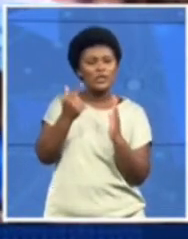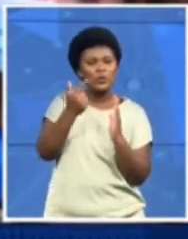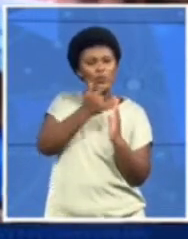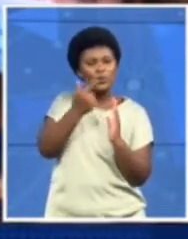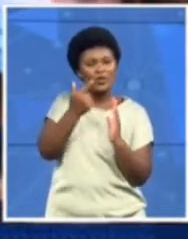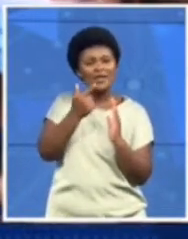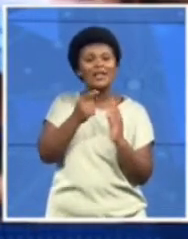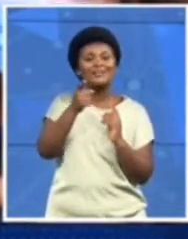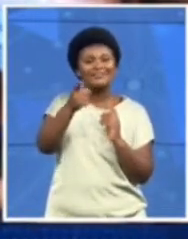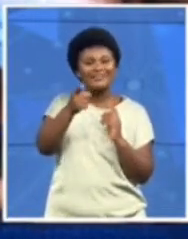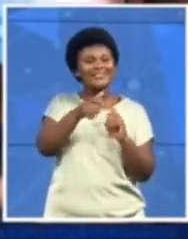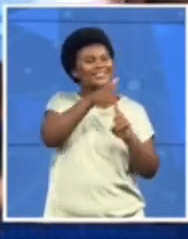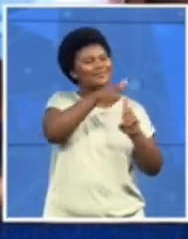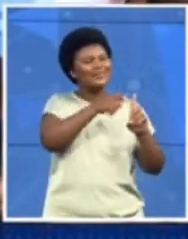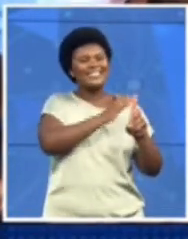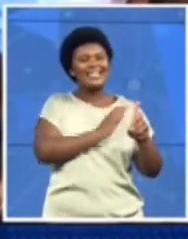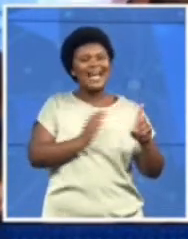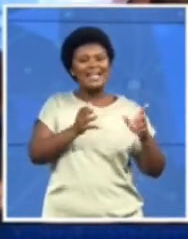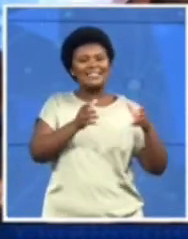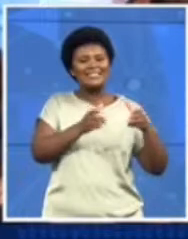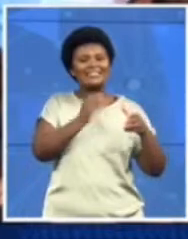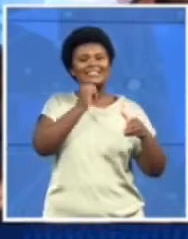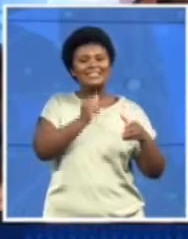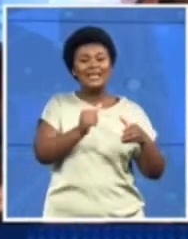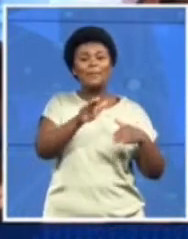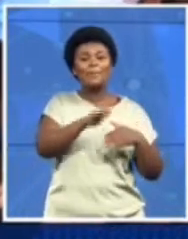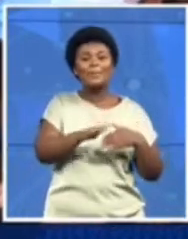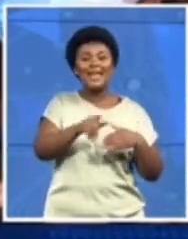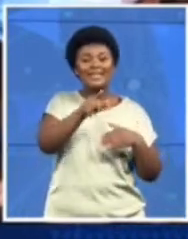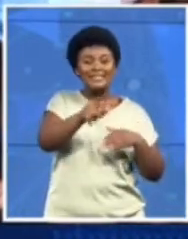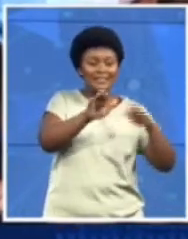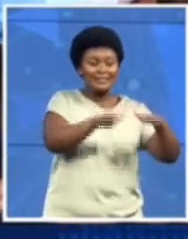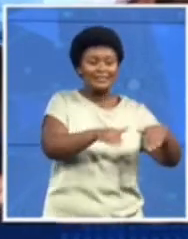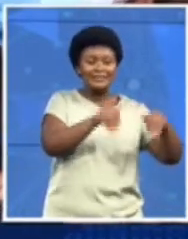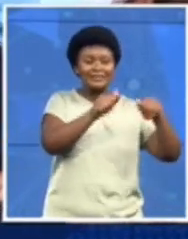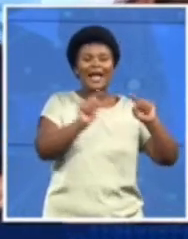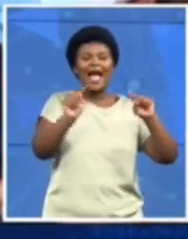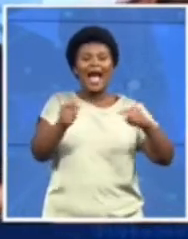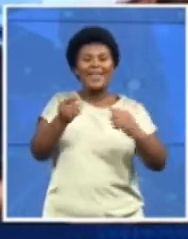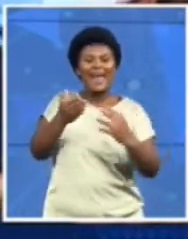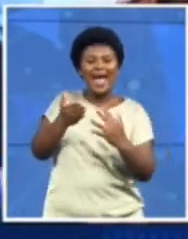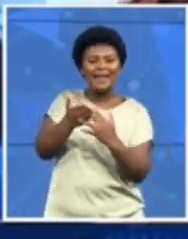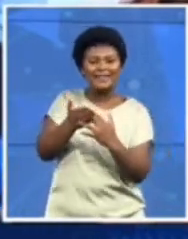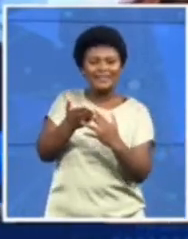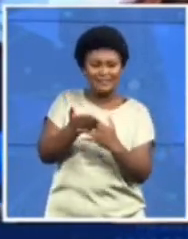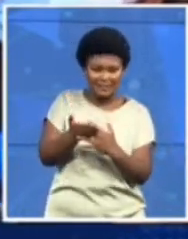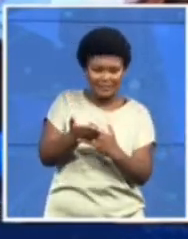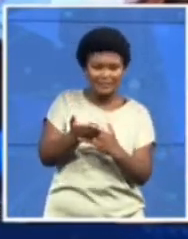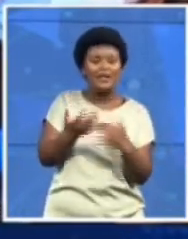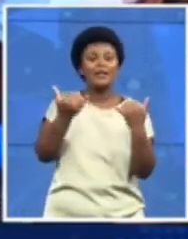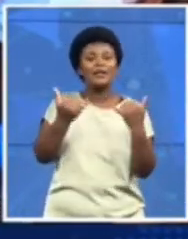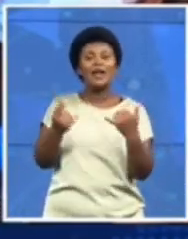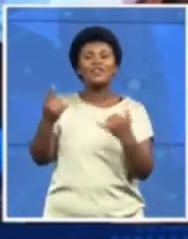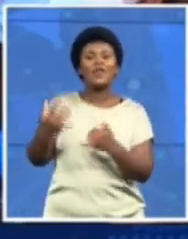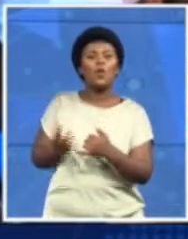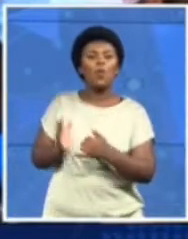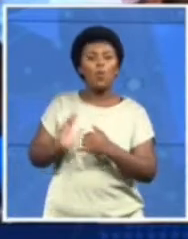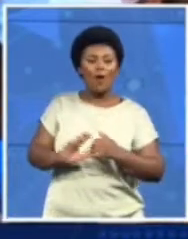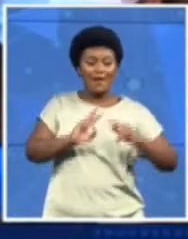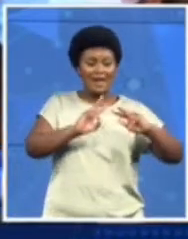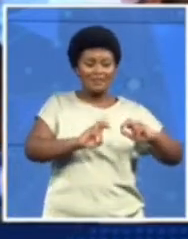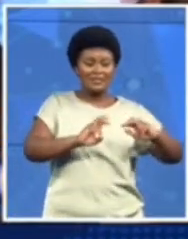the crime scene, it's not accessible for now. So they wanted to investigate and establish other